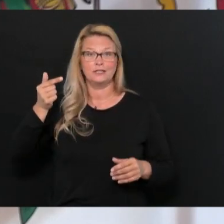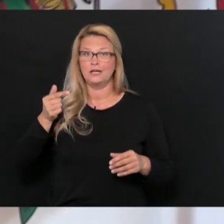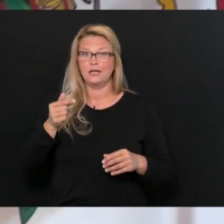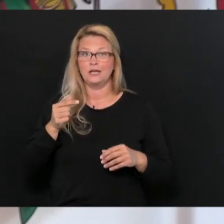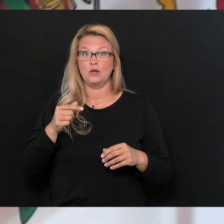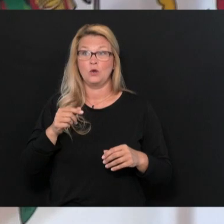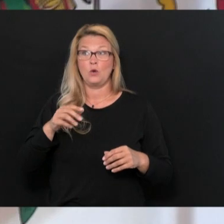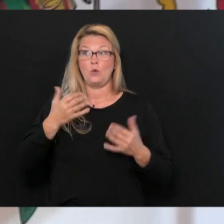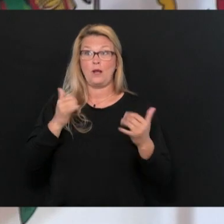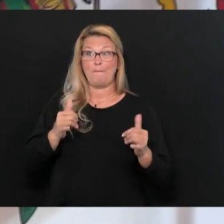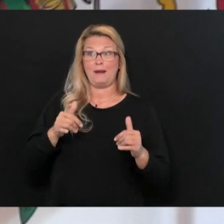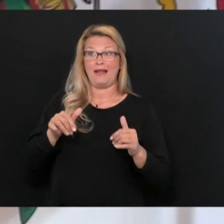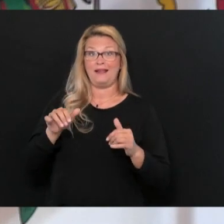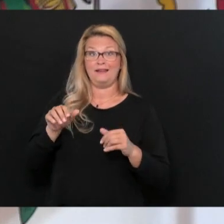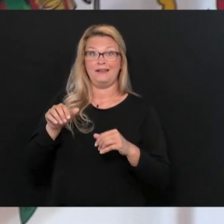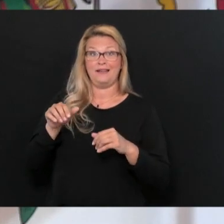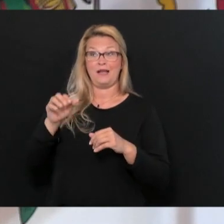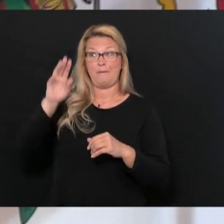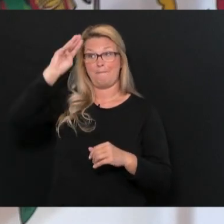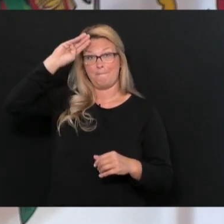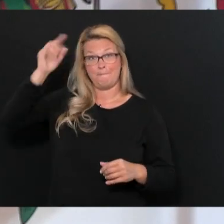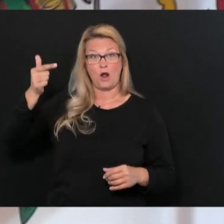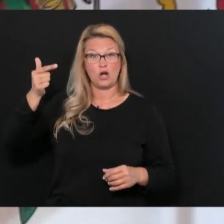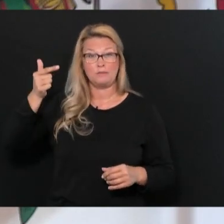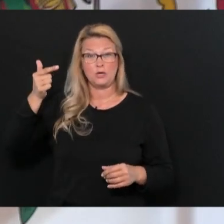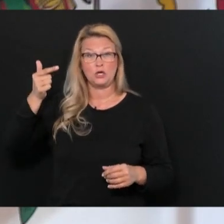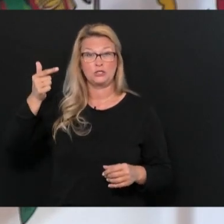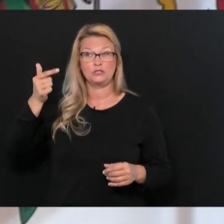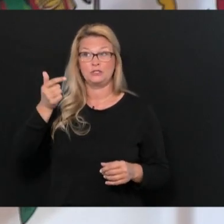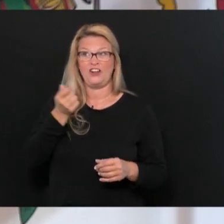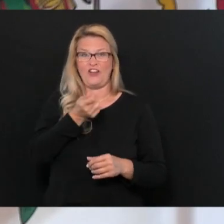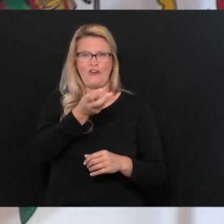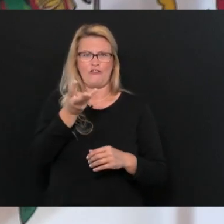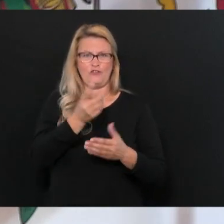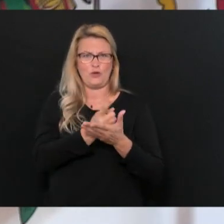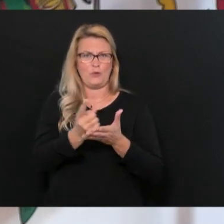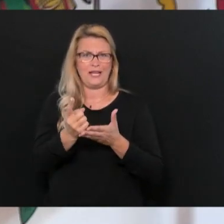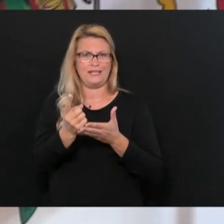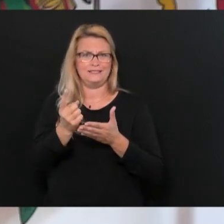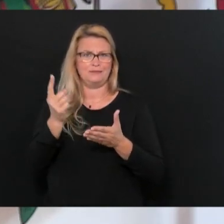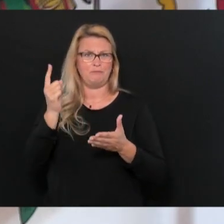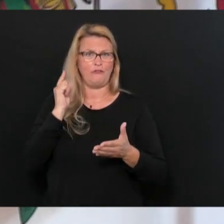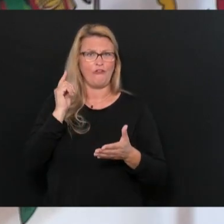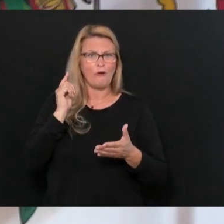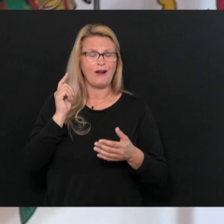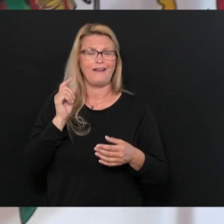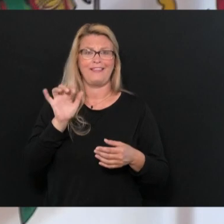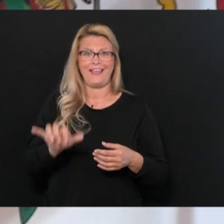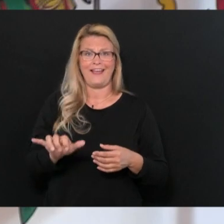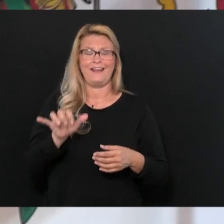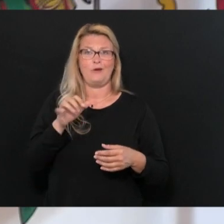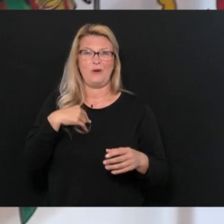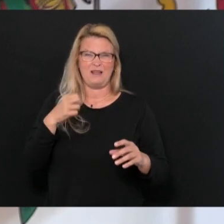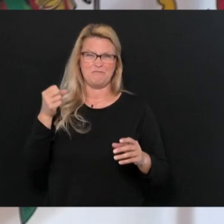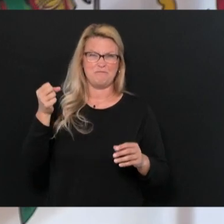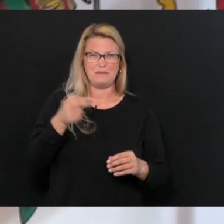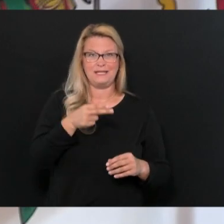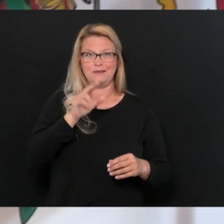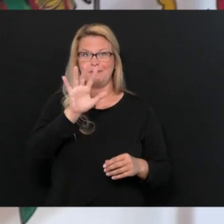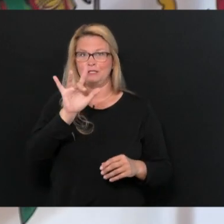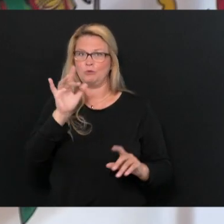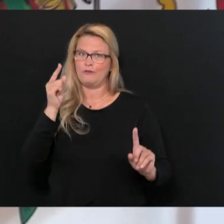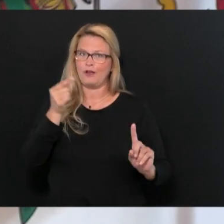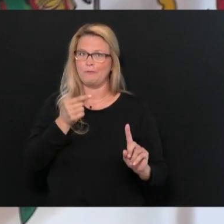played Martinsburg earlier in the season, just a few weeks before, and we'd beaten Martinsburg by 25 points,